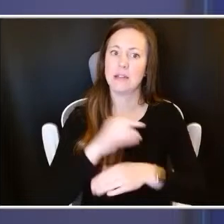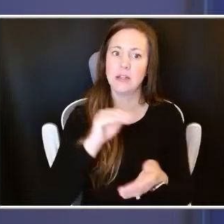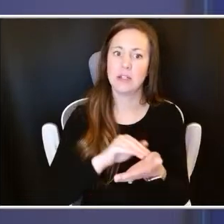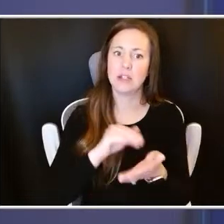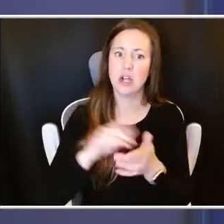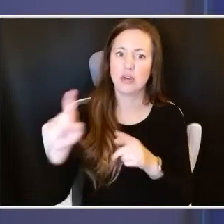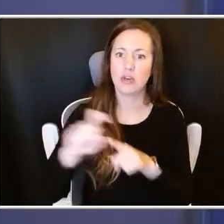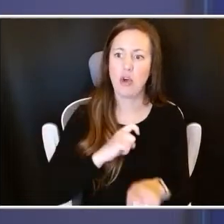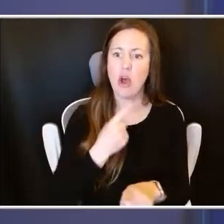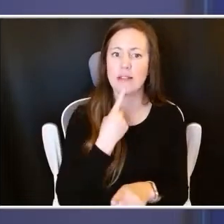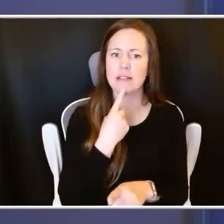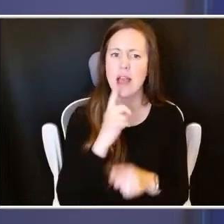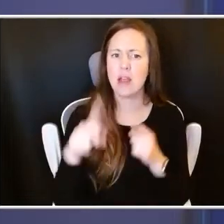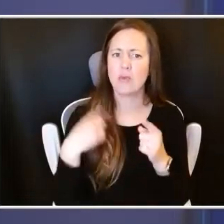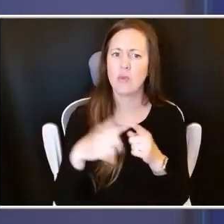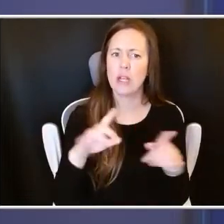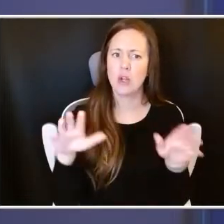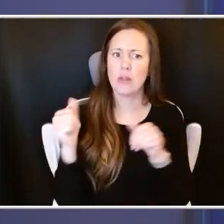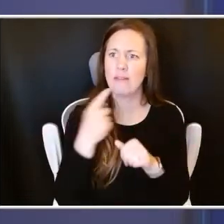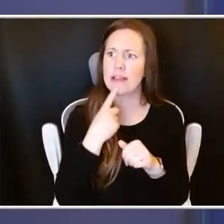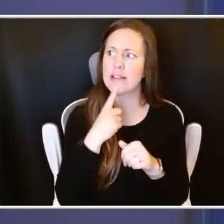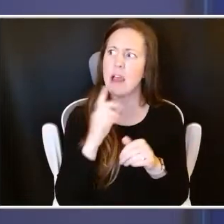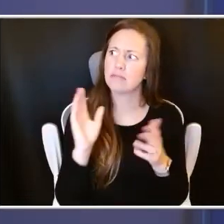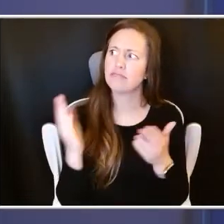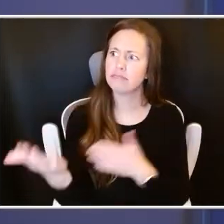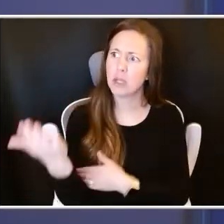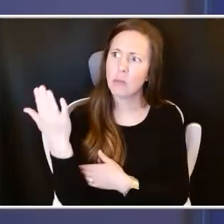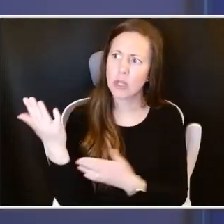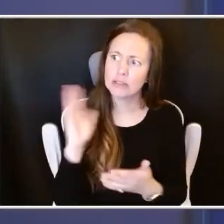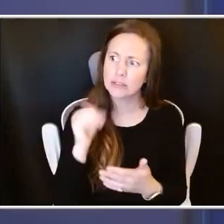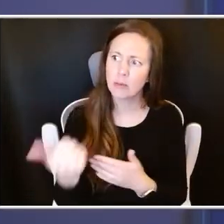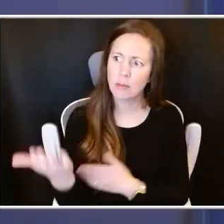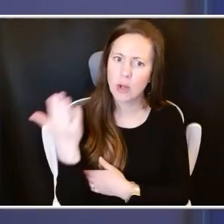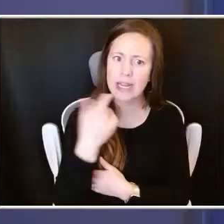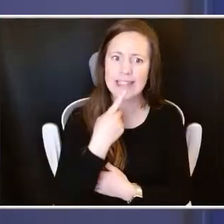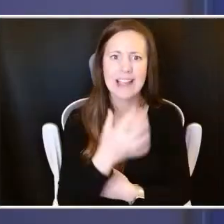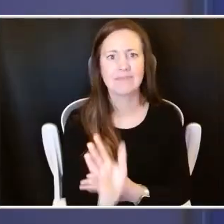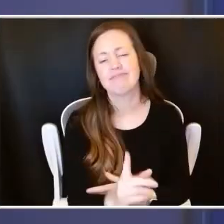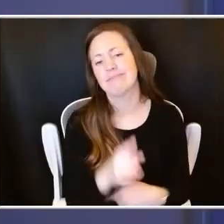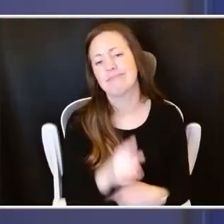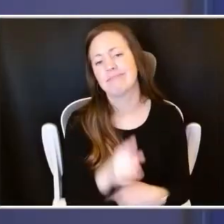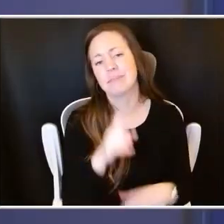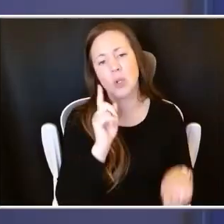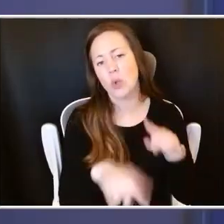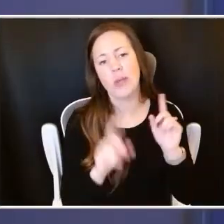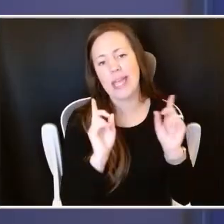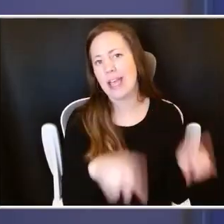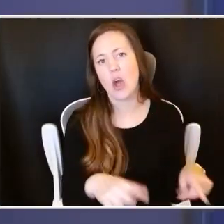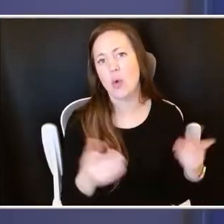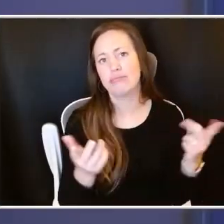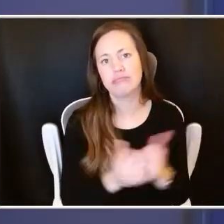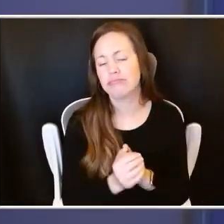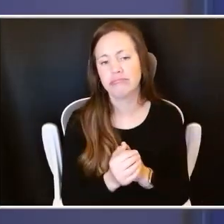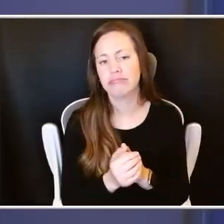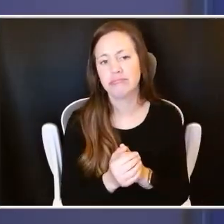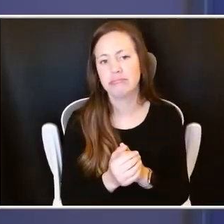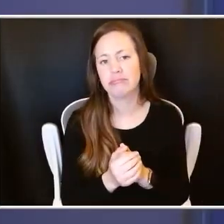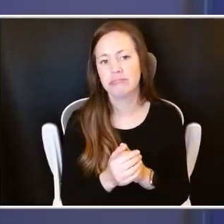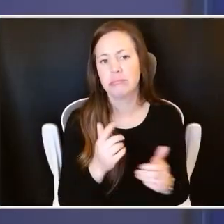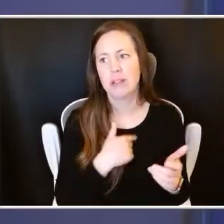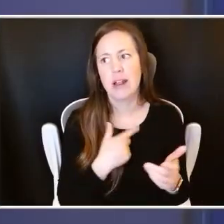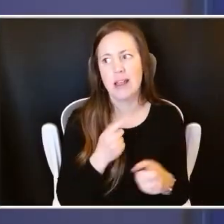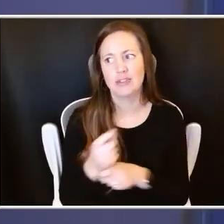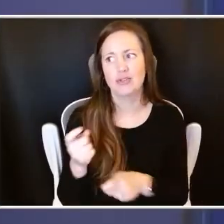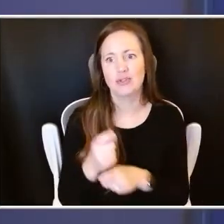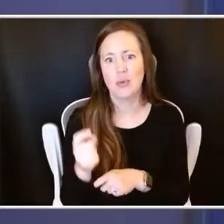And I said, well, we leave in the morning. And he said, well, you're not going to go. You can't go on this trip. And I kind of jokingly said,